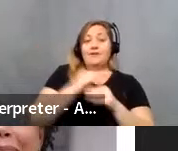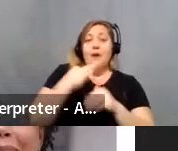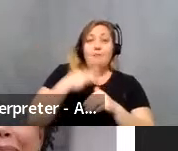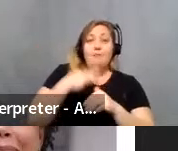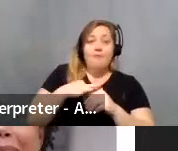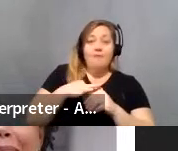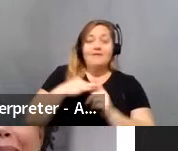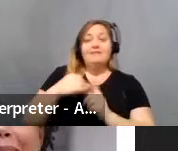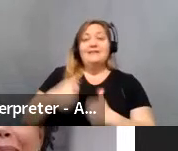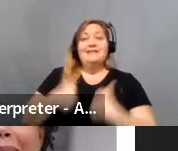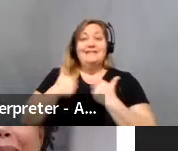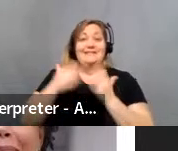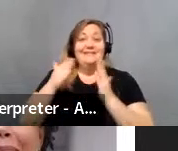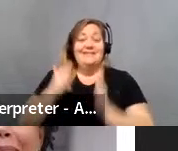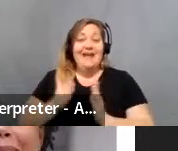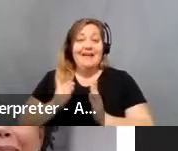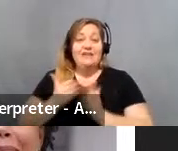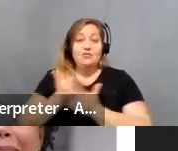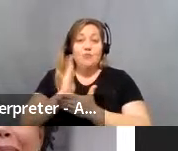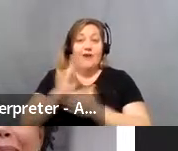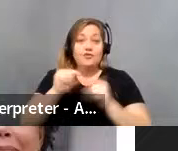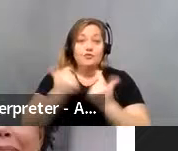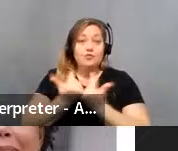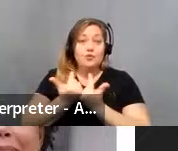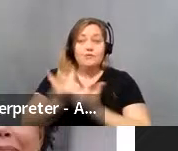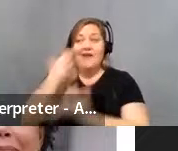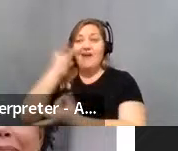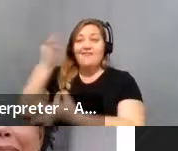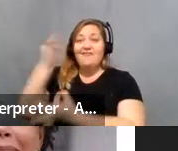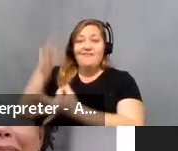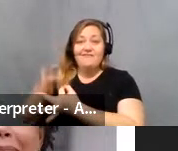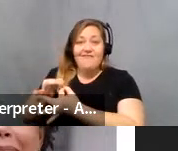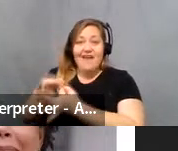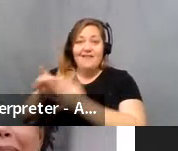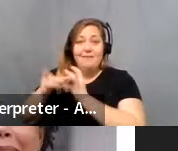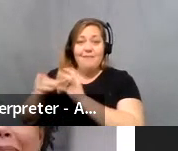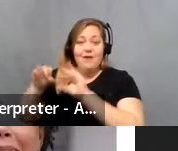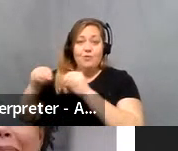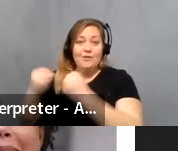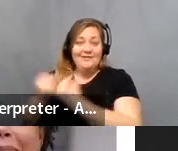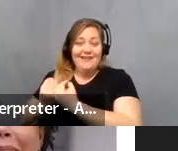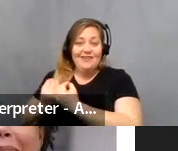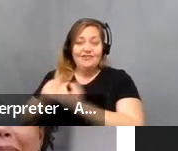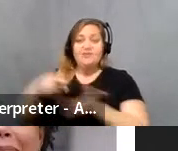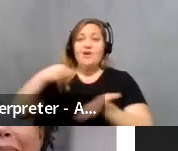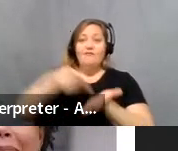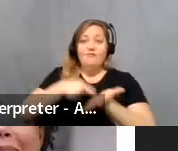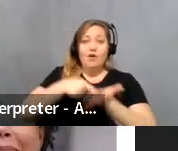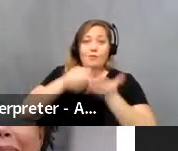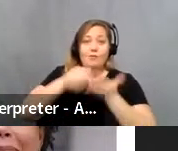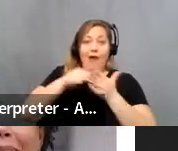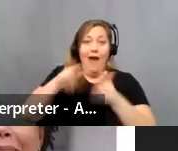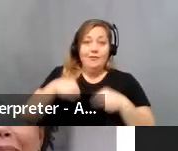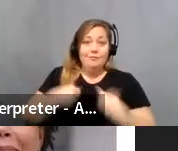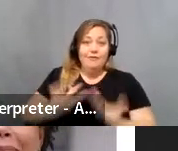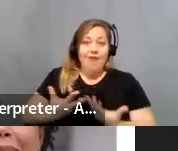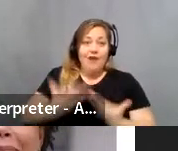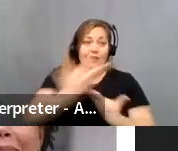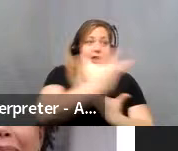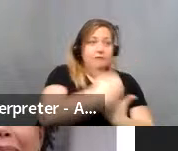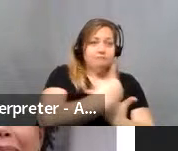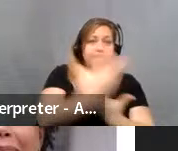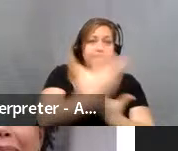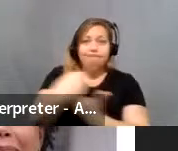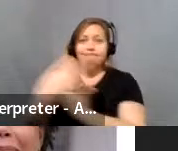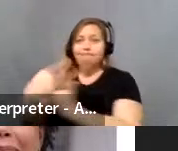groups, faith-based organizations, and affordable housing providers. Each of these groups was able to share a unique and